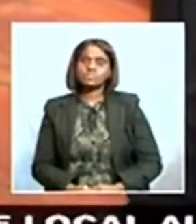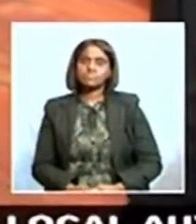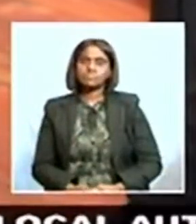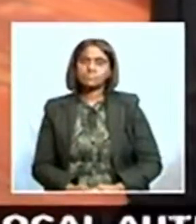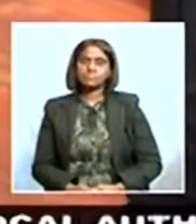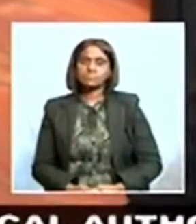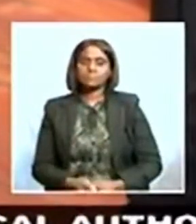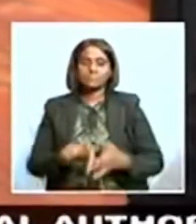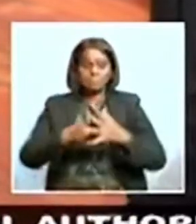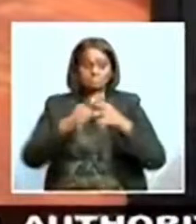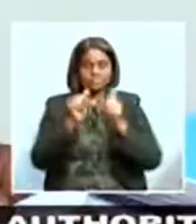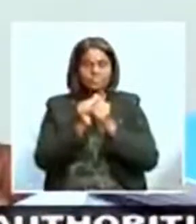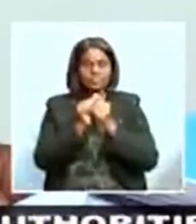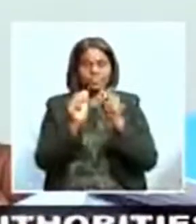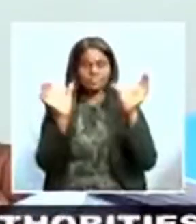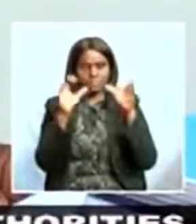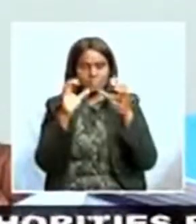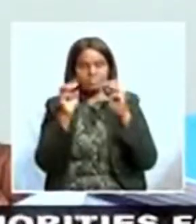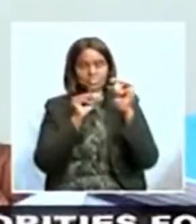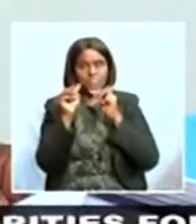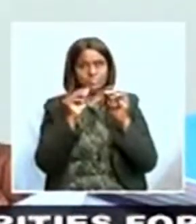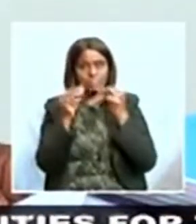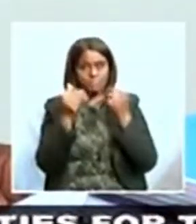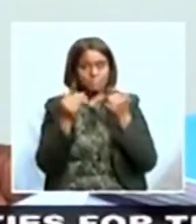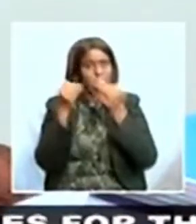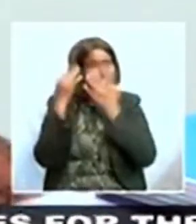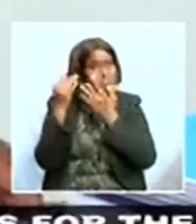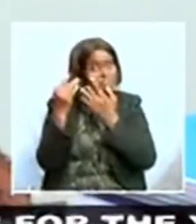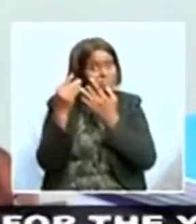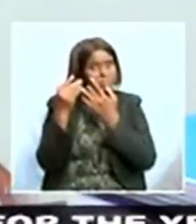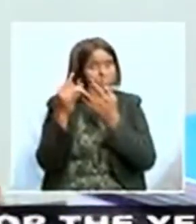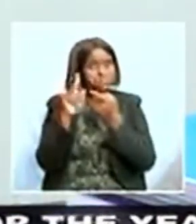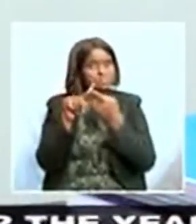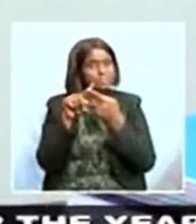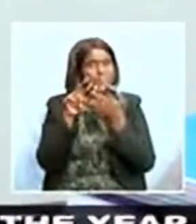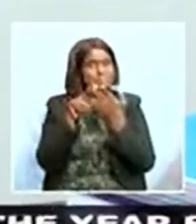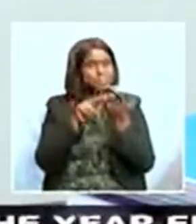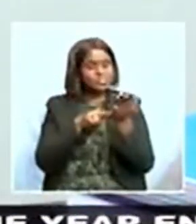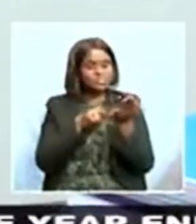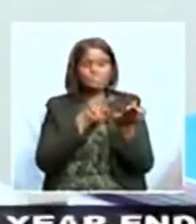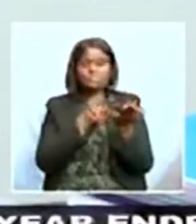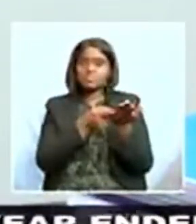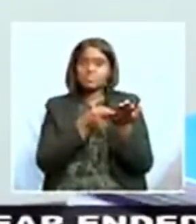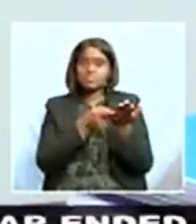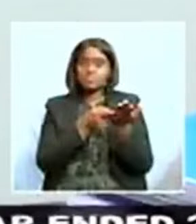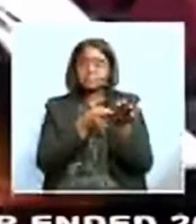The one which starts with the council management wishes to report, page 9. Is it?